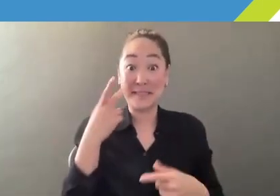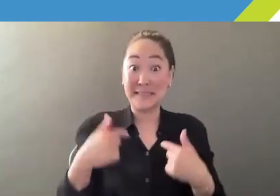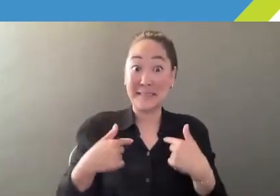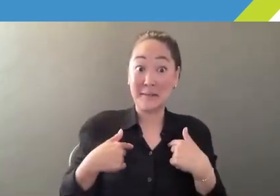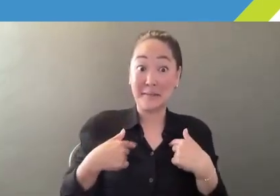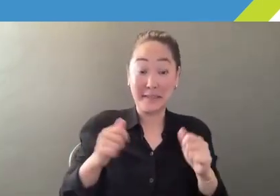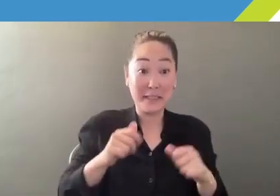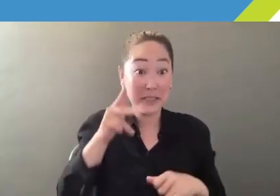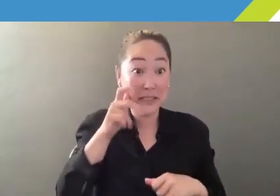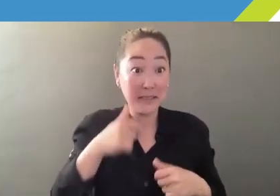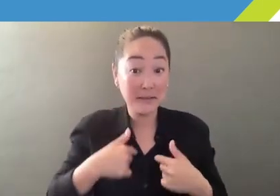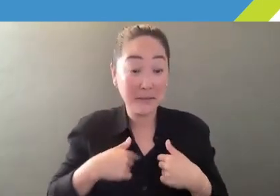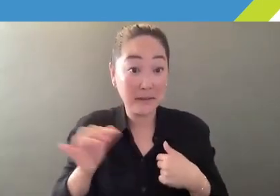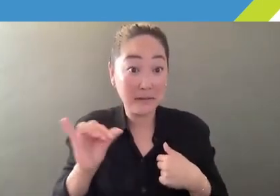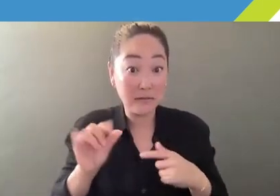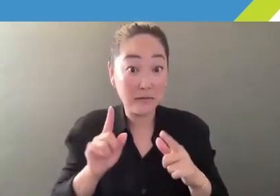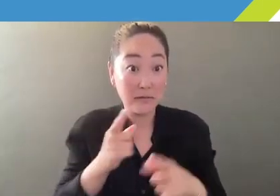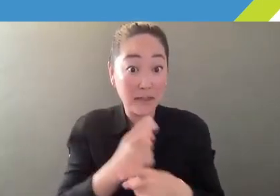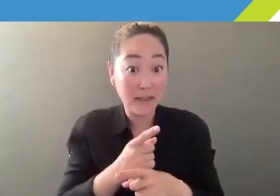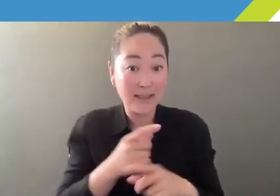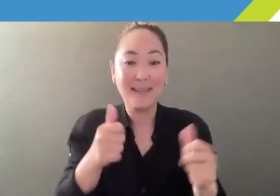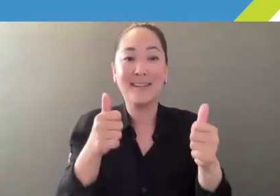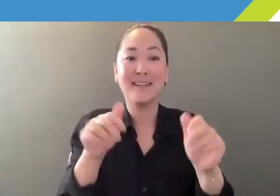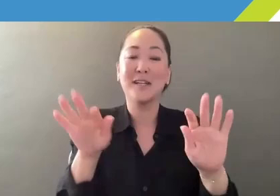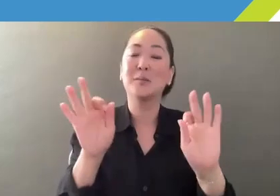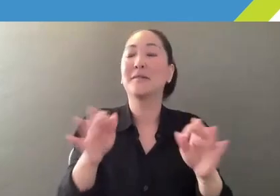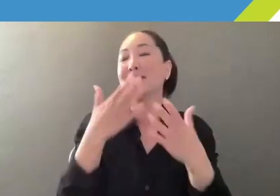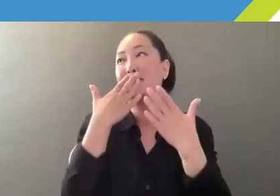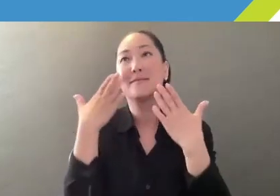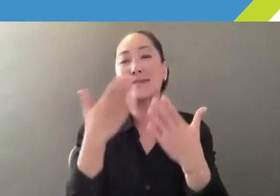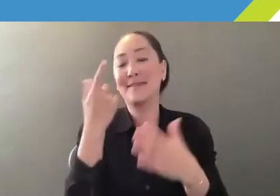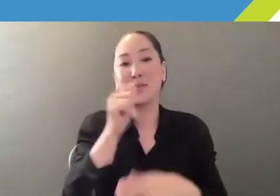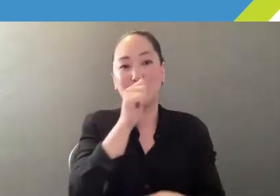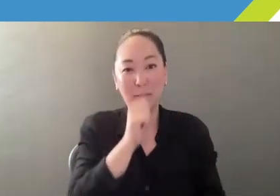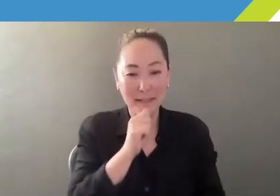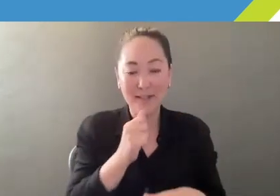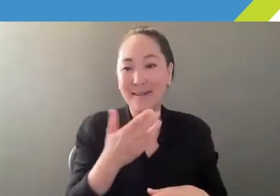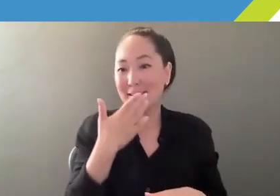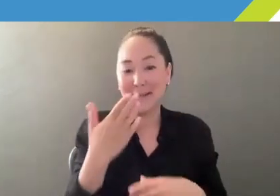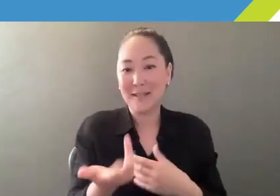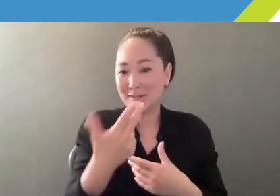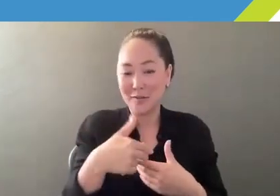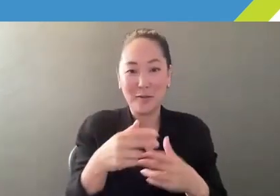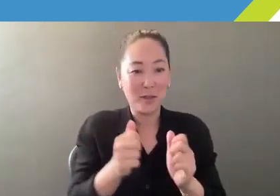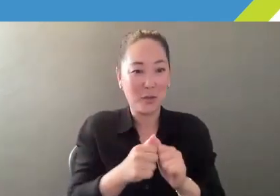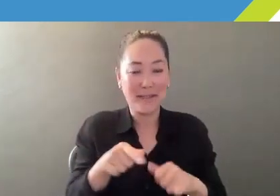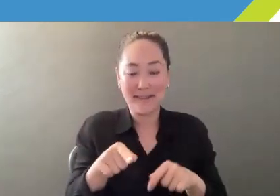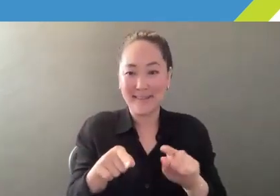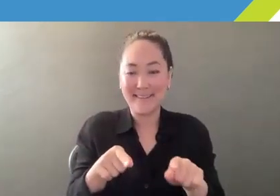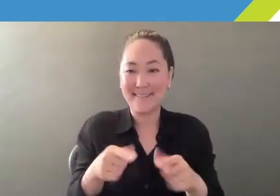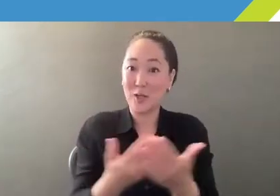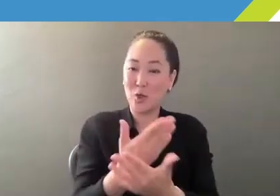And you can hear me on the audio, yes? Perfect. Thank you so much for your patience, and thank you for taking part in this experimental way